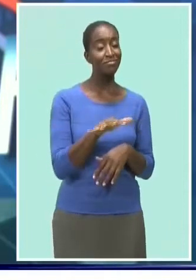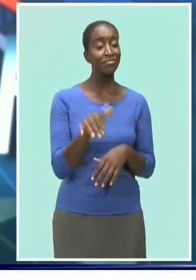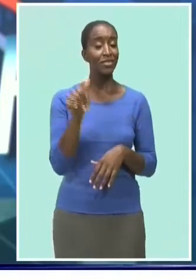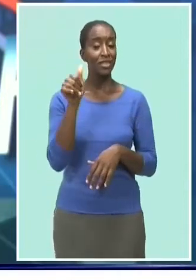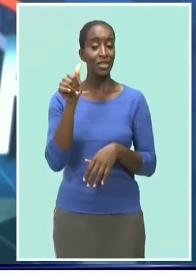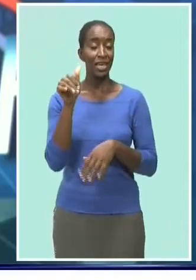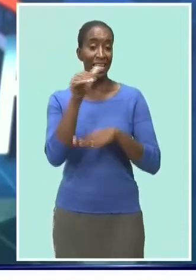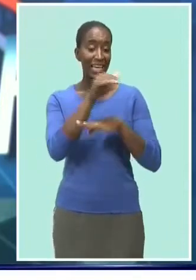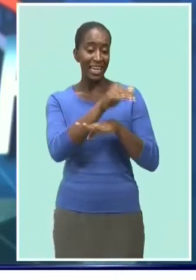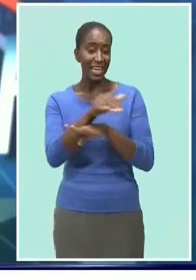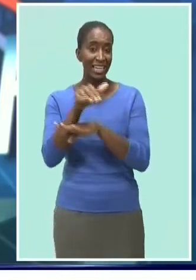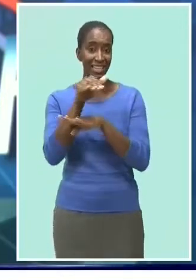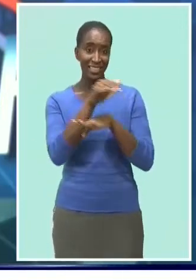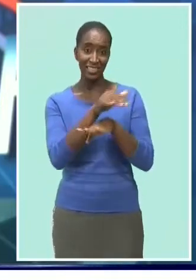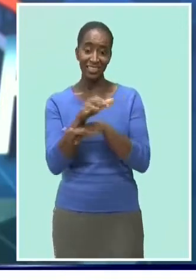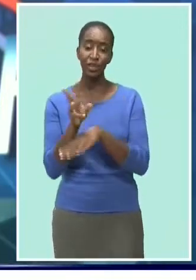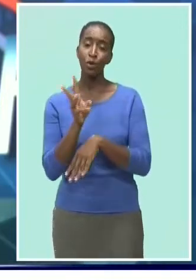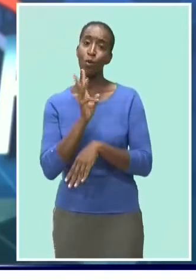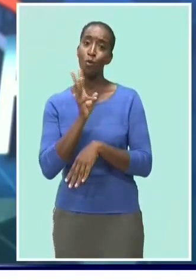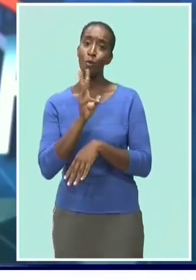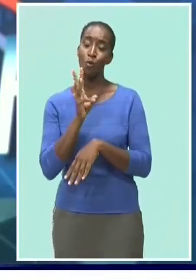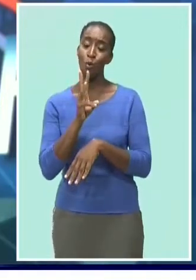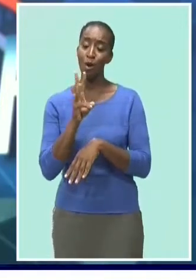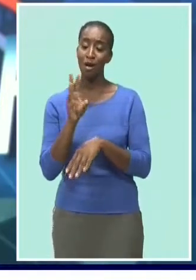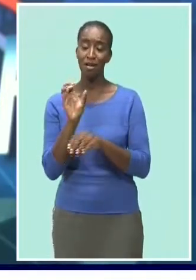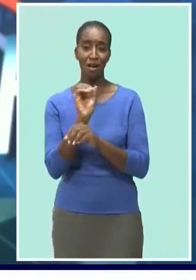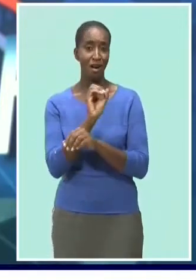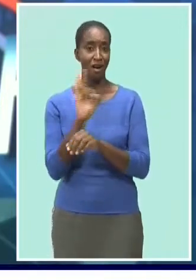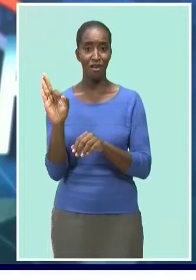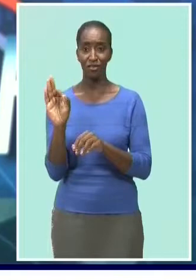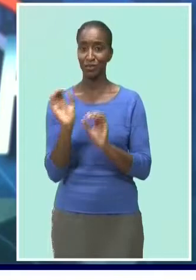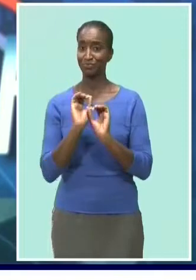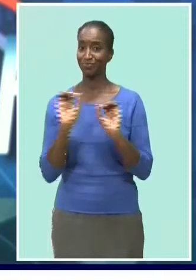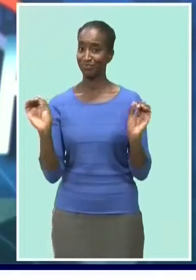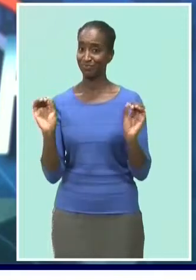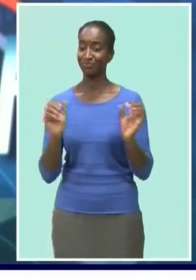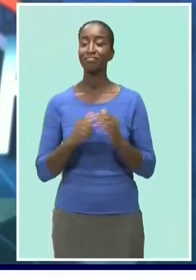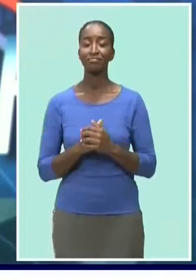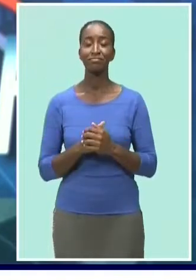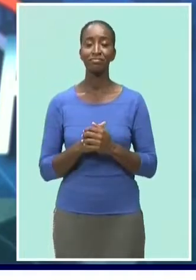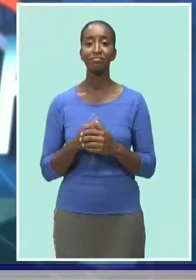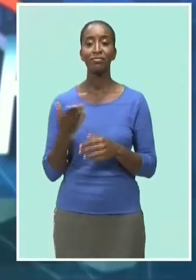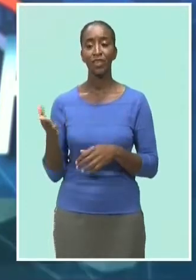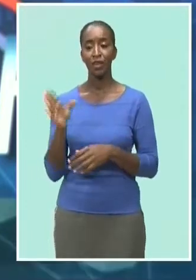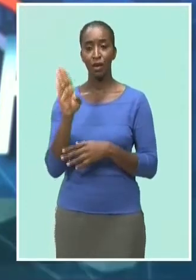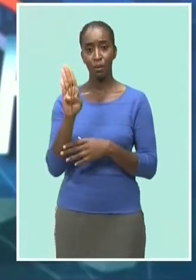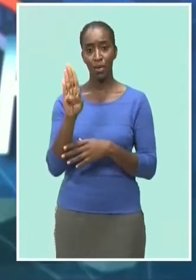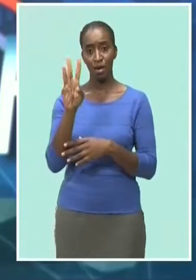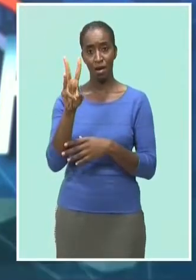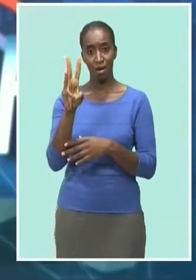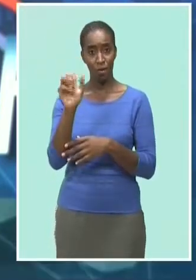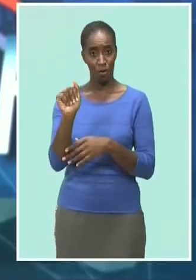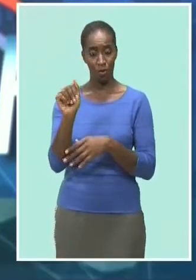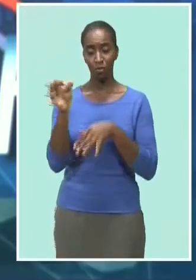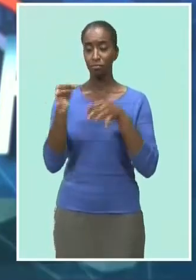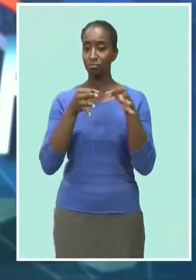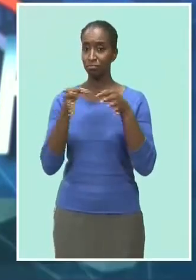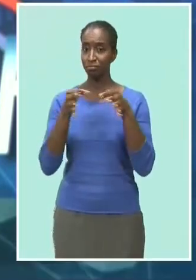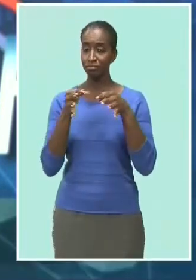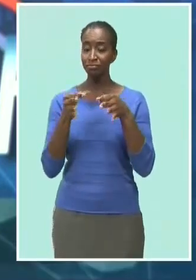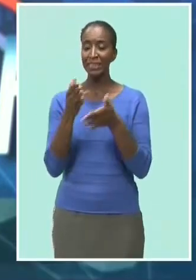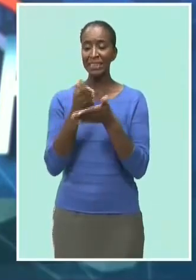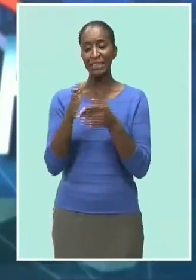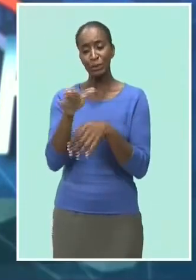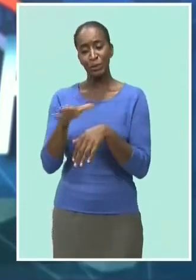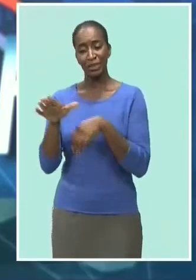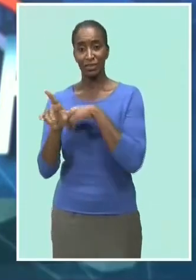nightly service shut-offs by the Barbados Water Authority. General Manager Keith Roy Halliday says they've started shutting off the service to parts of